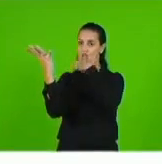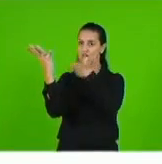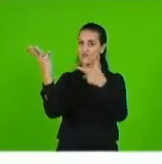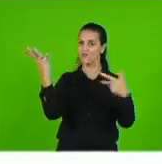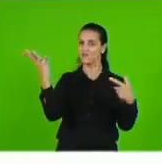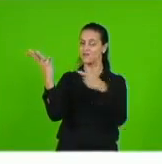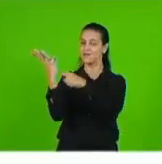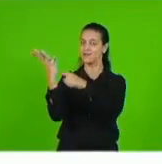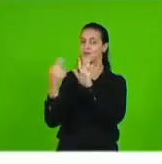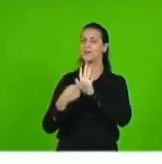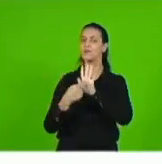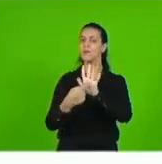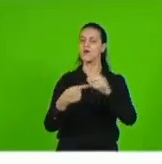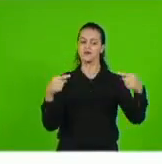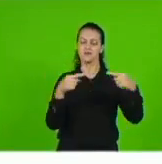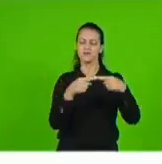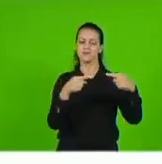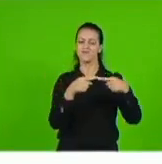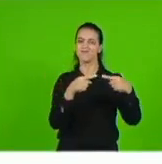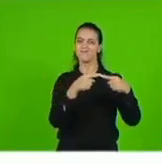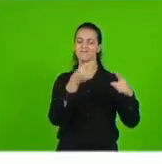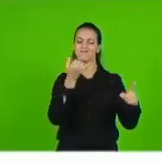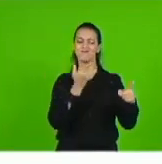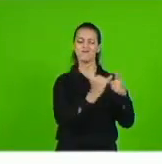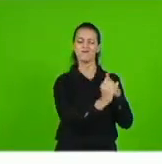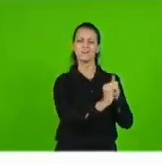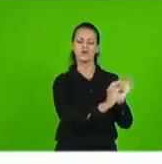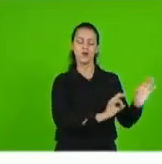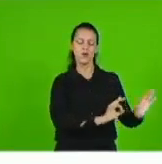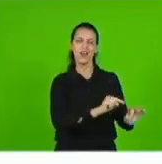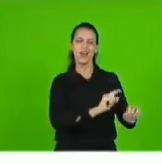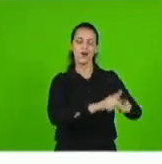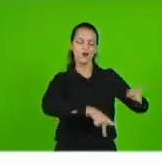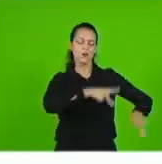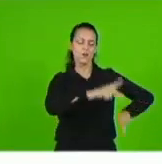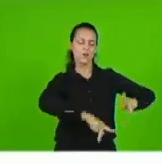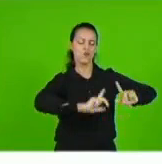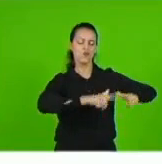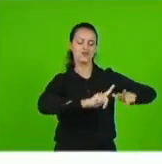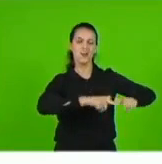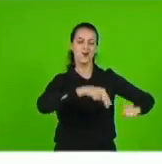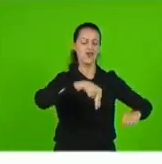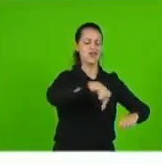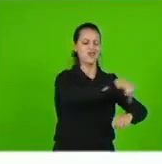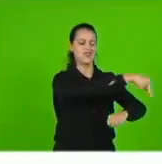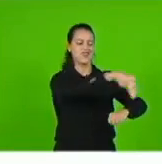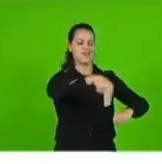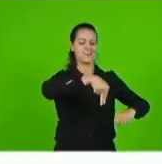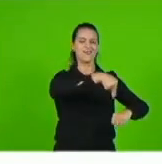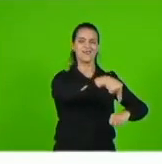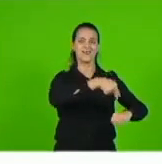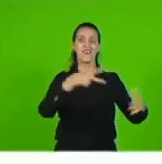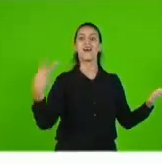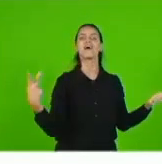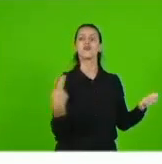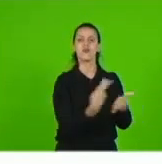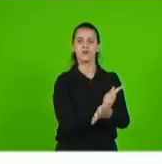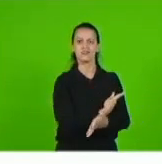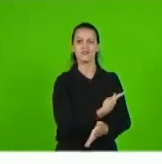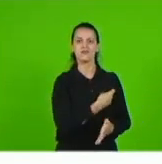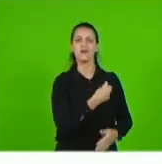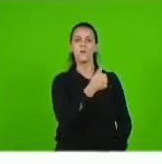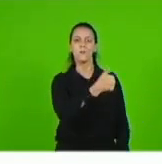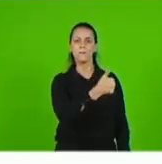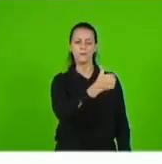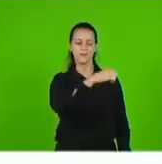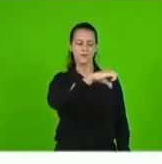So the growth of the fig tree, it's linked to Israel as a nation.